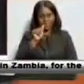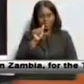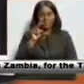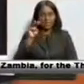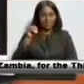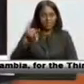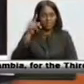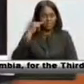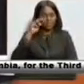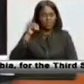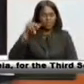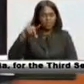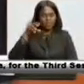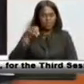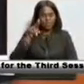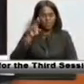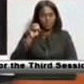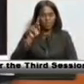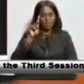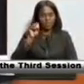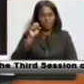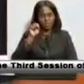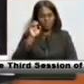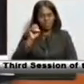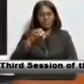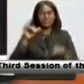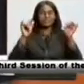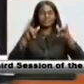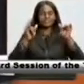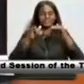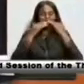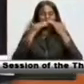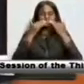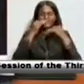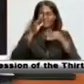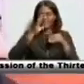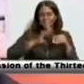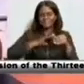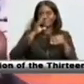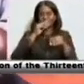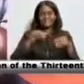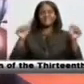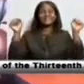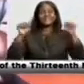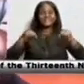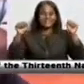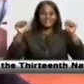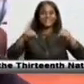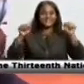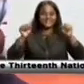So, you alternate? Yeah, yeah. Thank you, Madam Speaker,